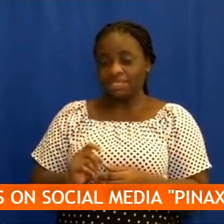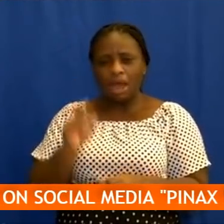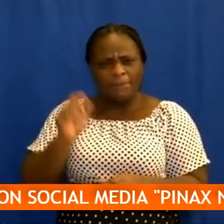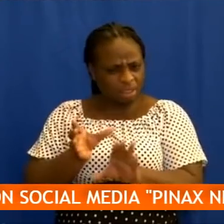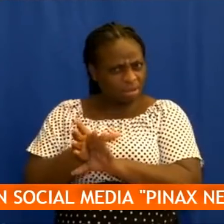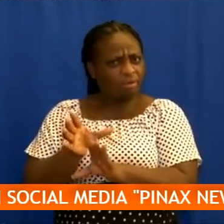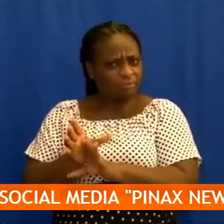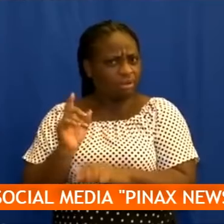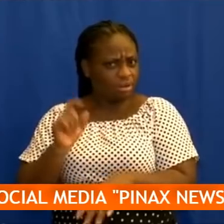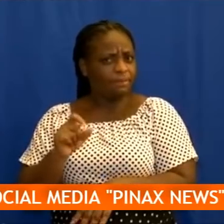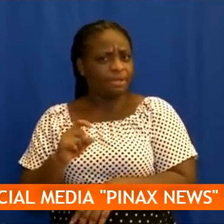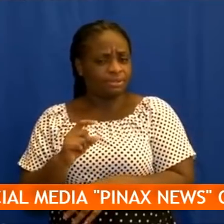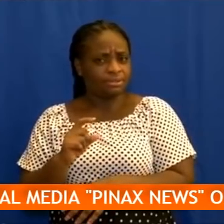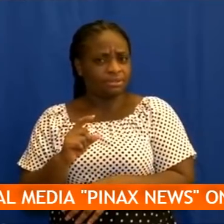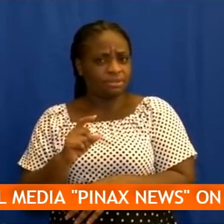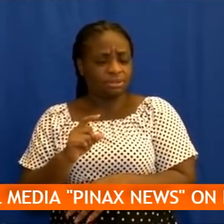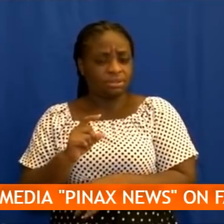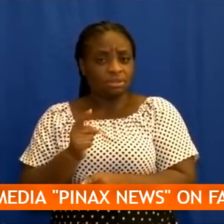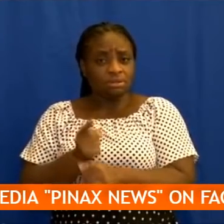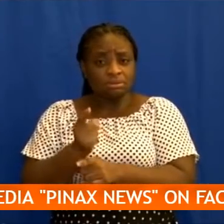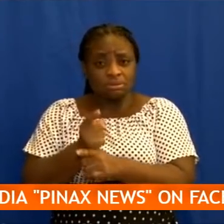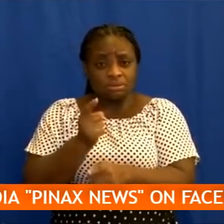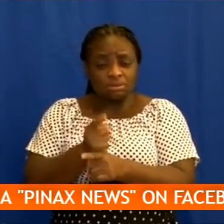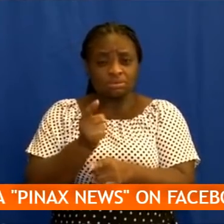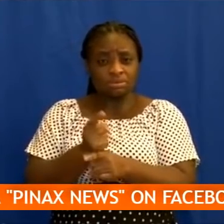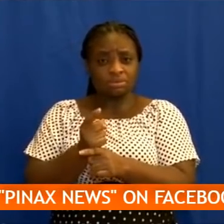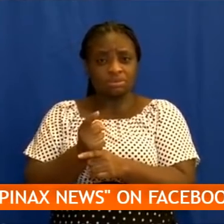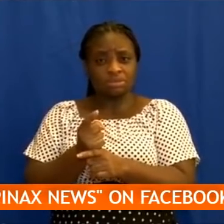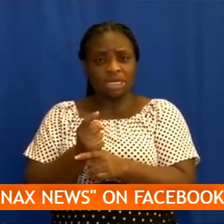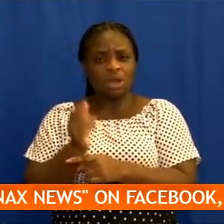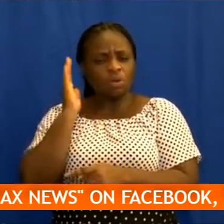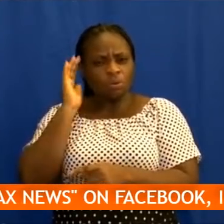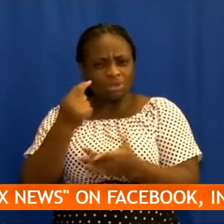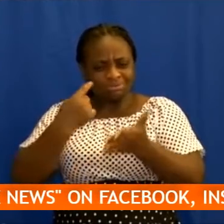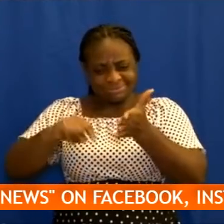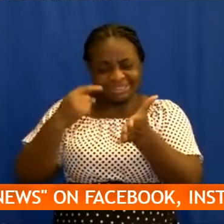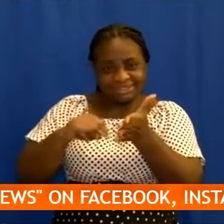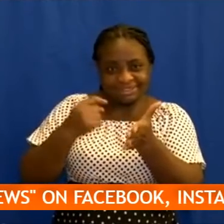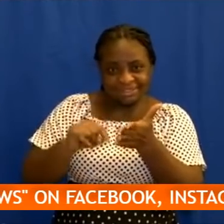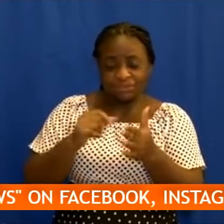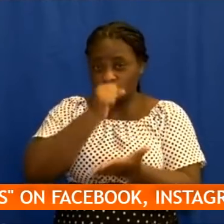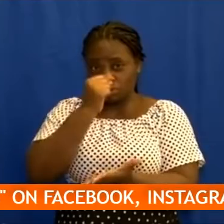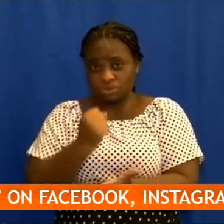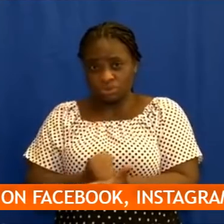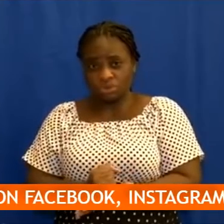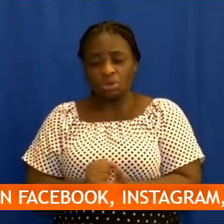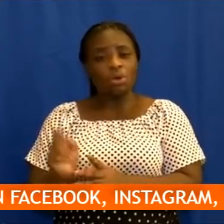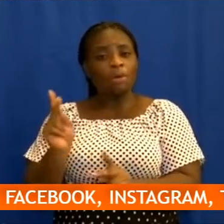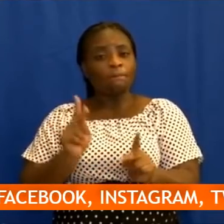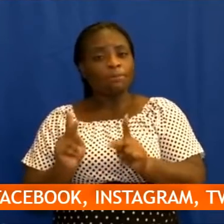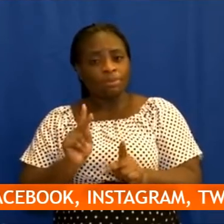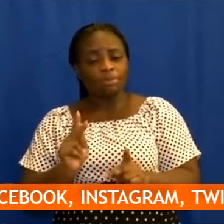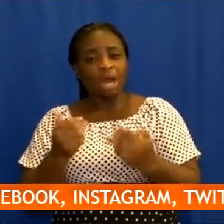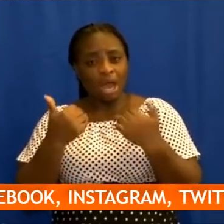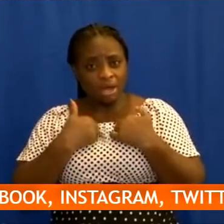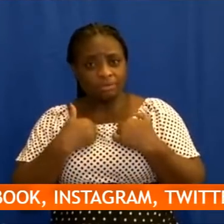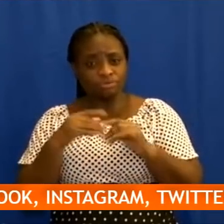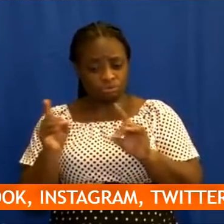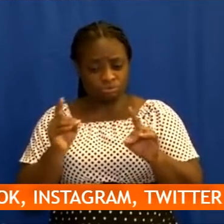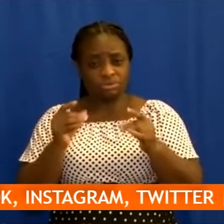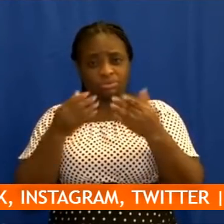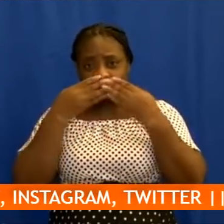mandatory. Regulatory agencies will undertake random checks to ensure conformity with COVID-19